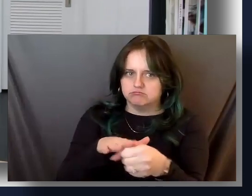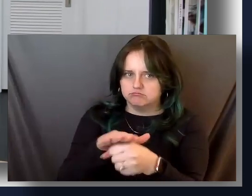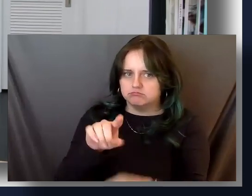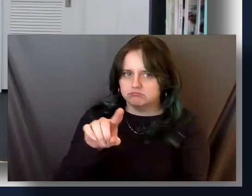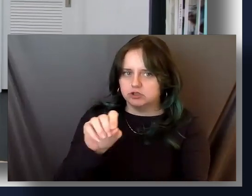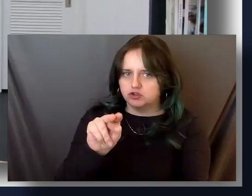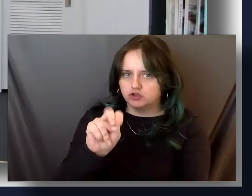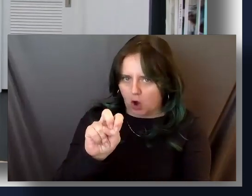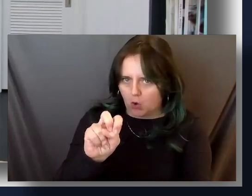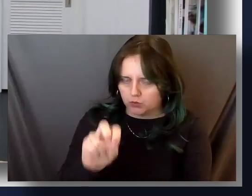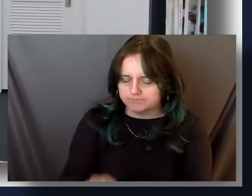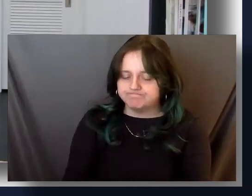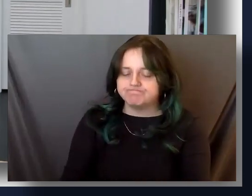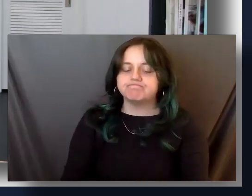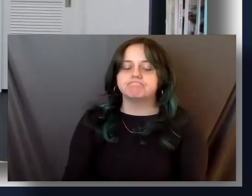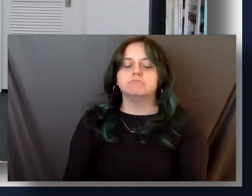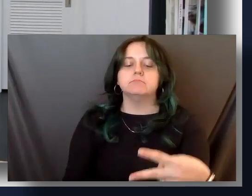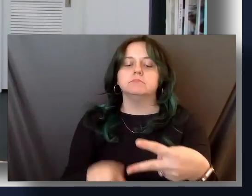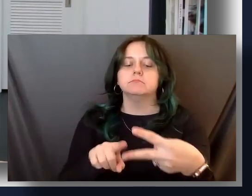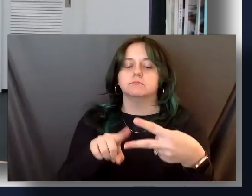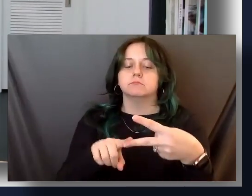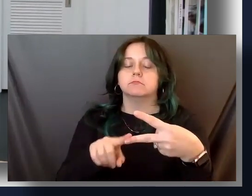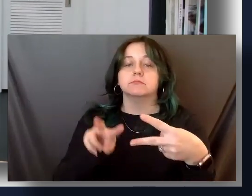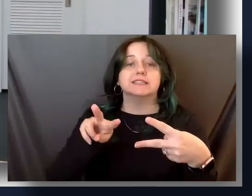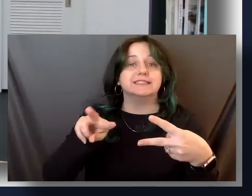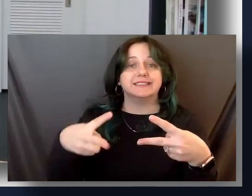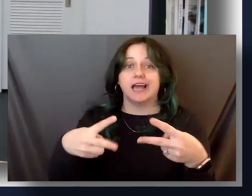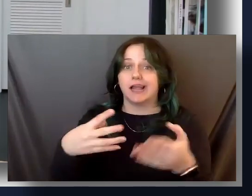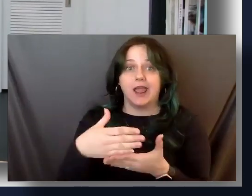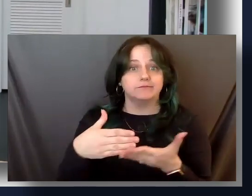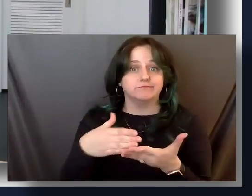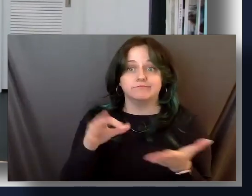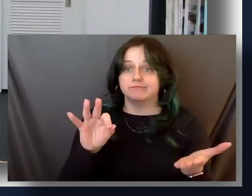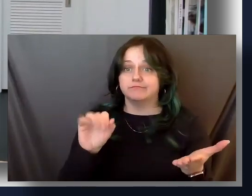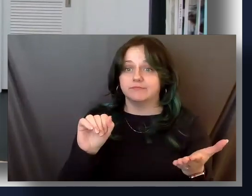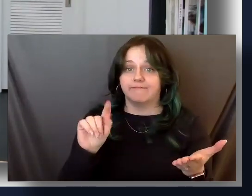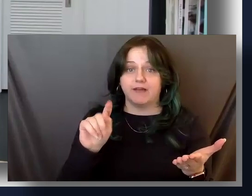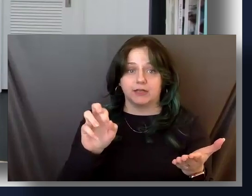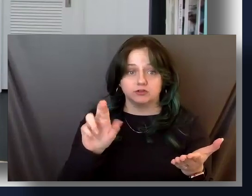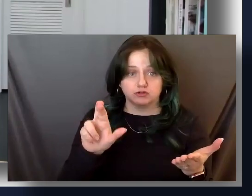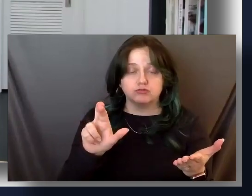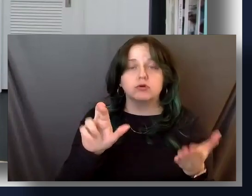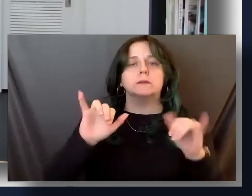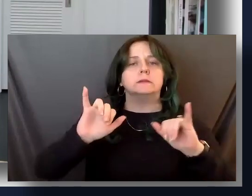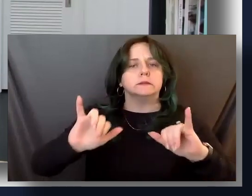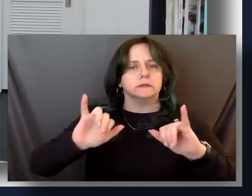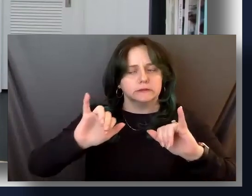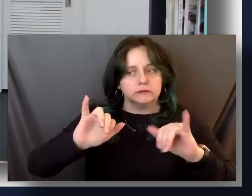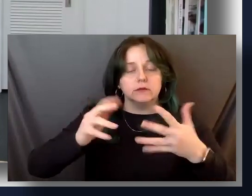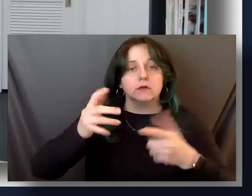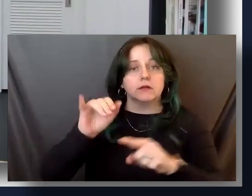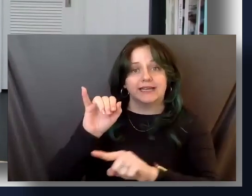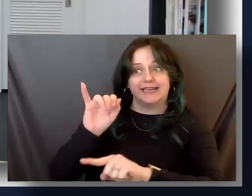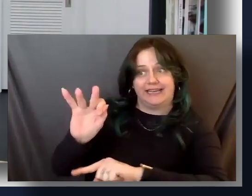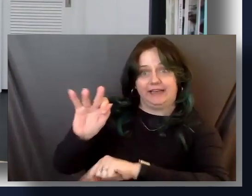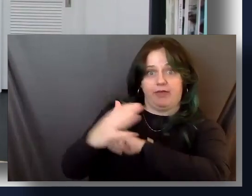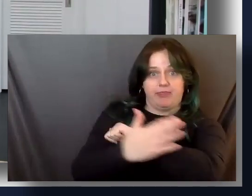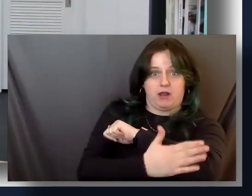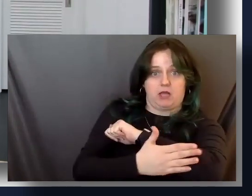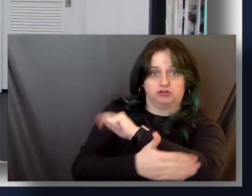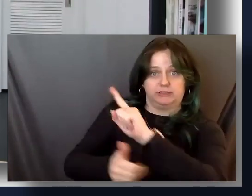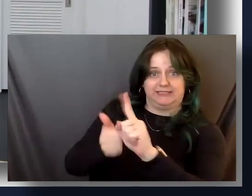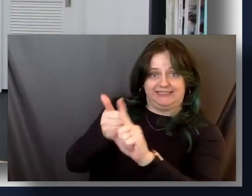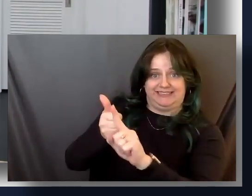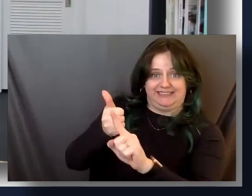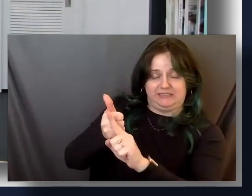The second thing that the analysts found out was that whether a country was